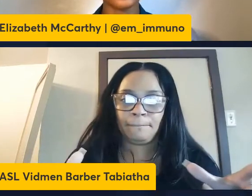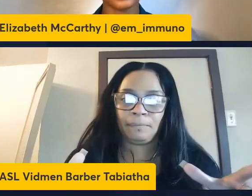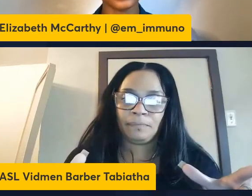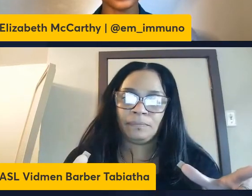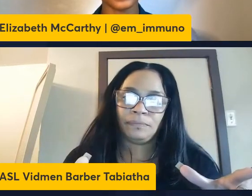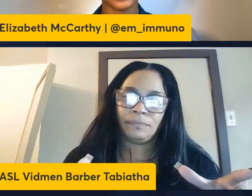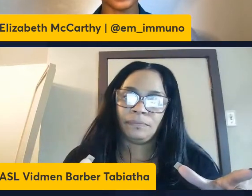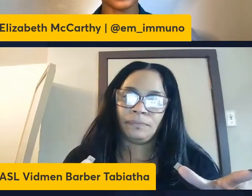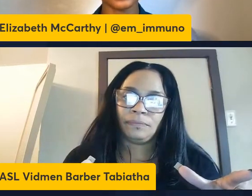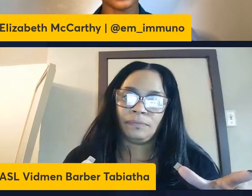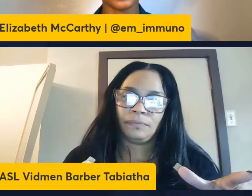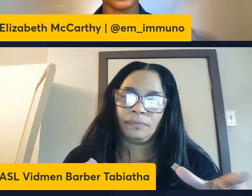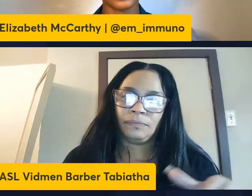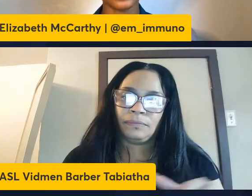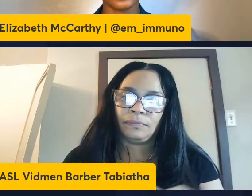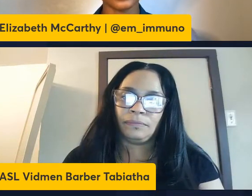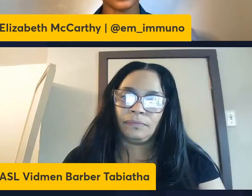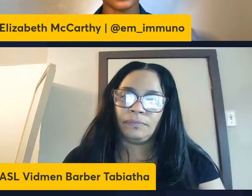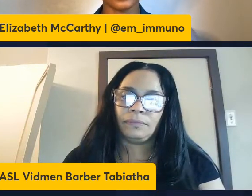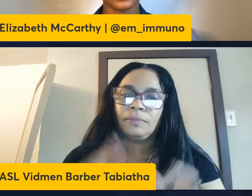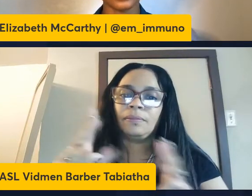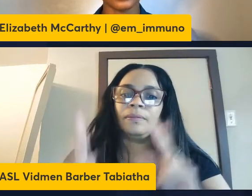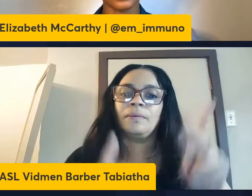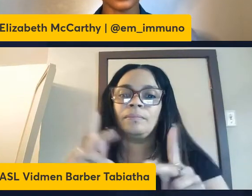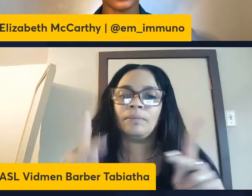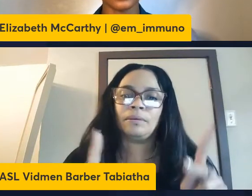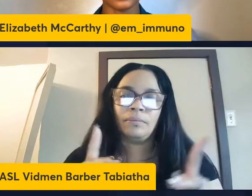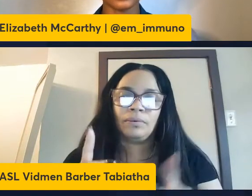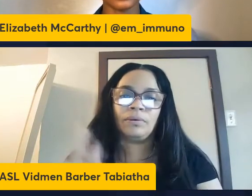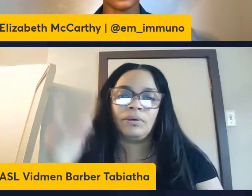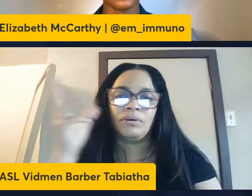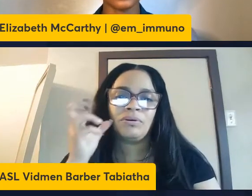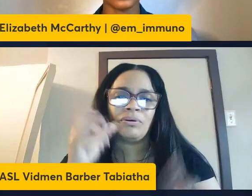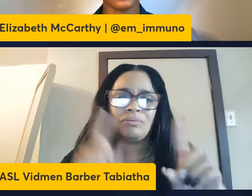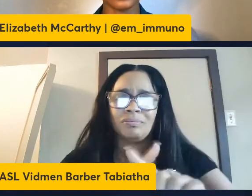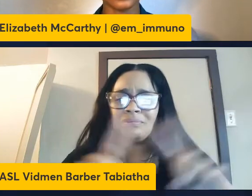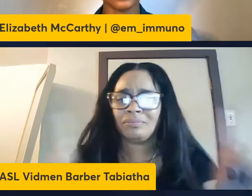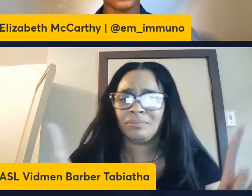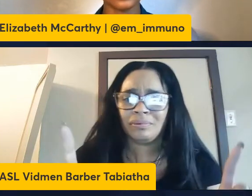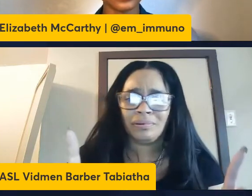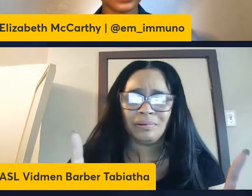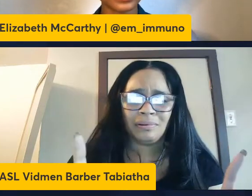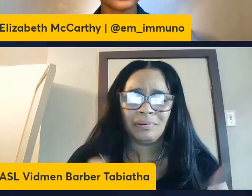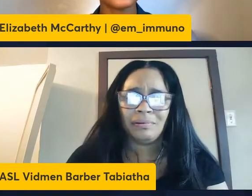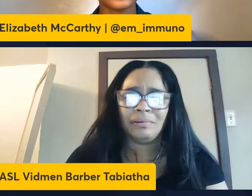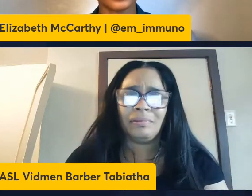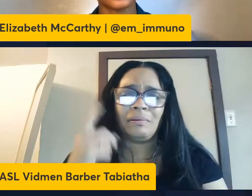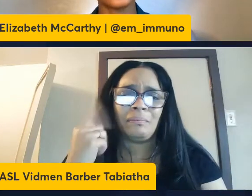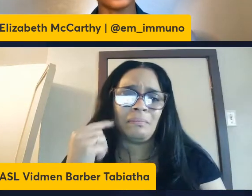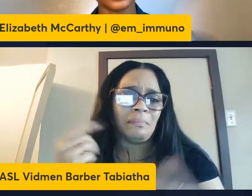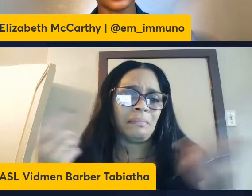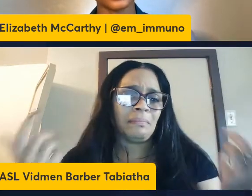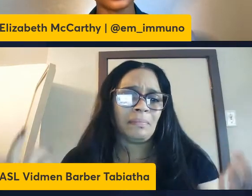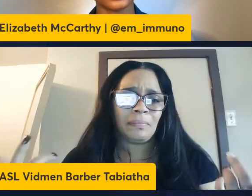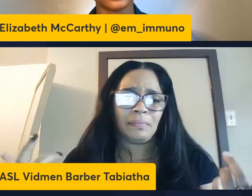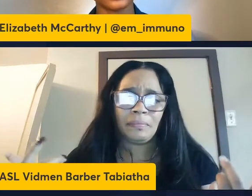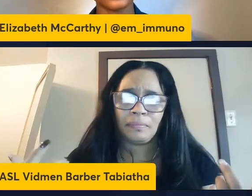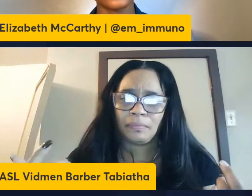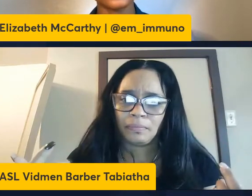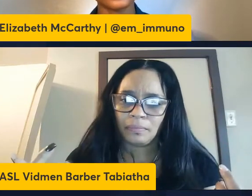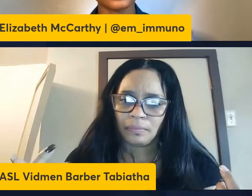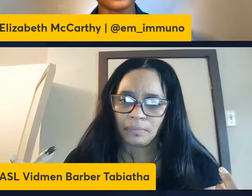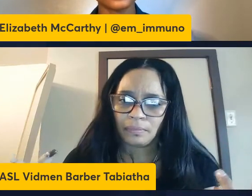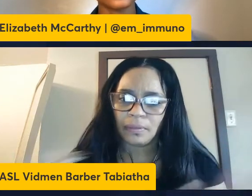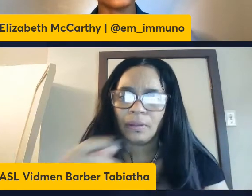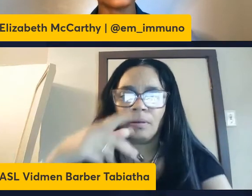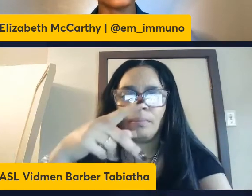And then people have heard probably Python and MATLAB as well as being